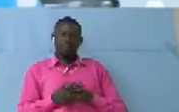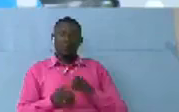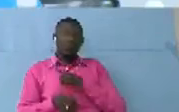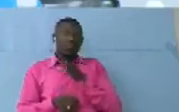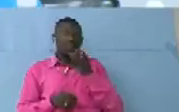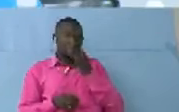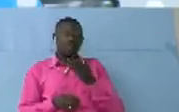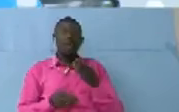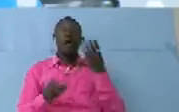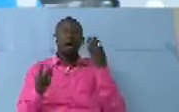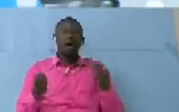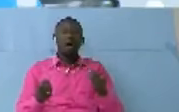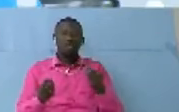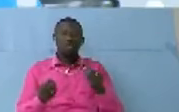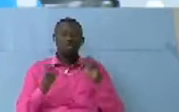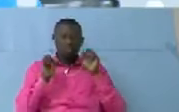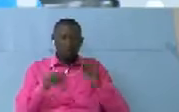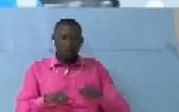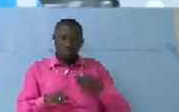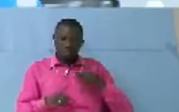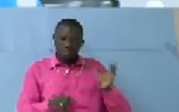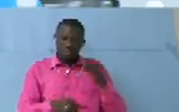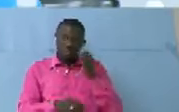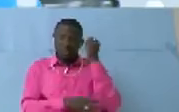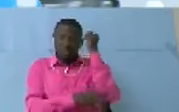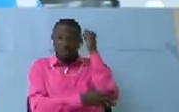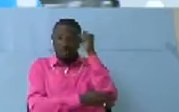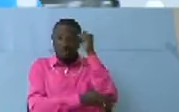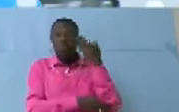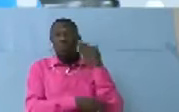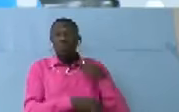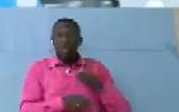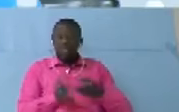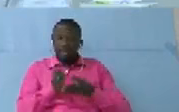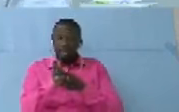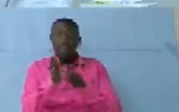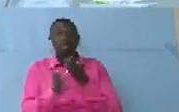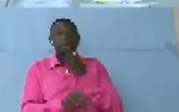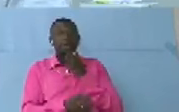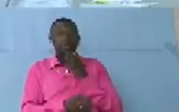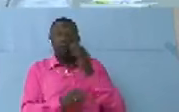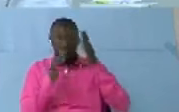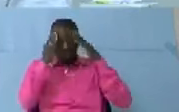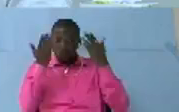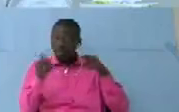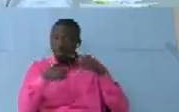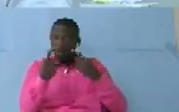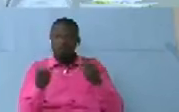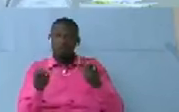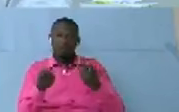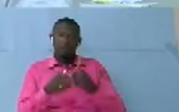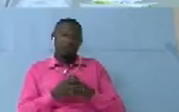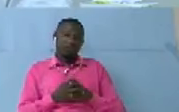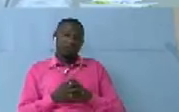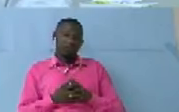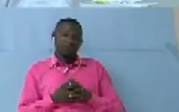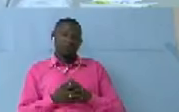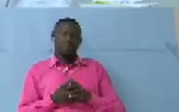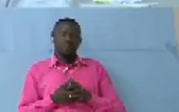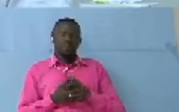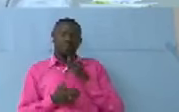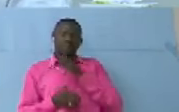They said, how could I have gone on a demonstration when my party leader wasn't aware of it? Did they say their reason for electrocuting